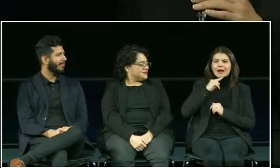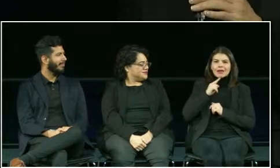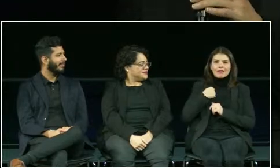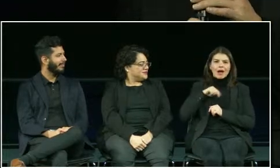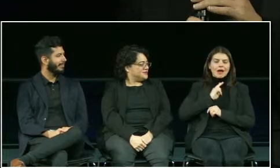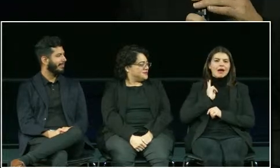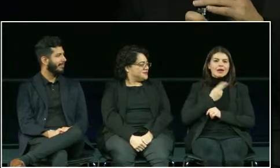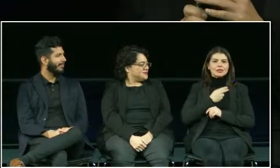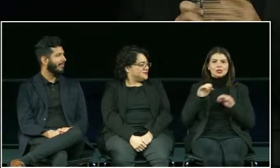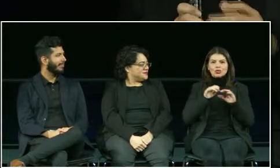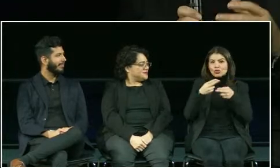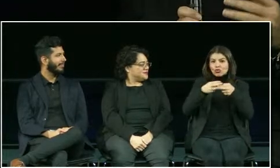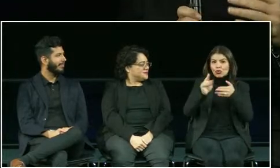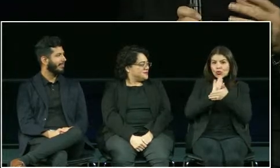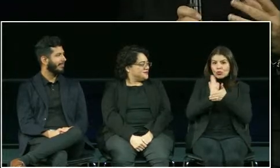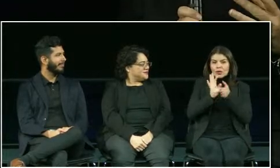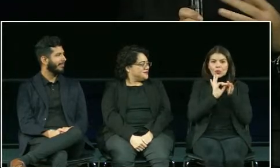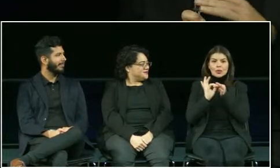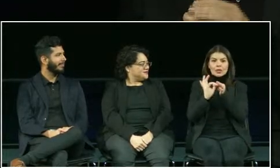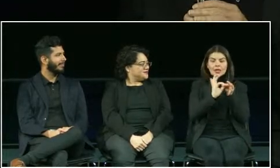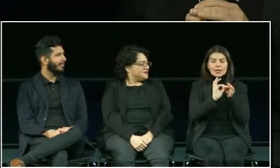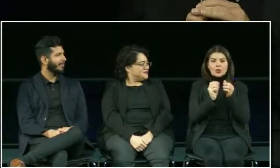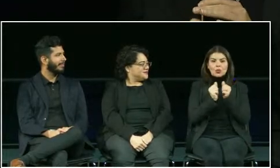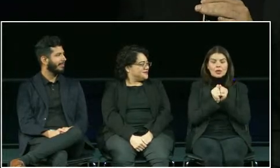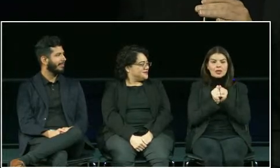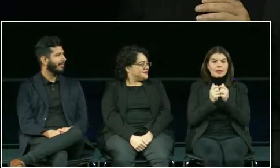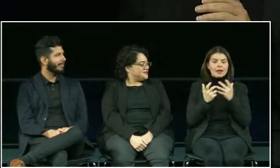doing short films around the